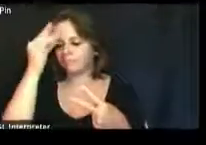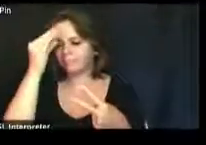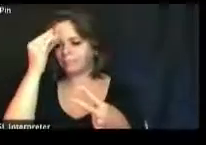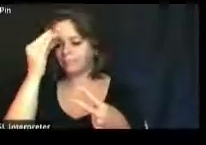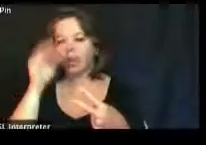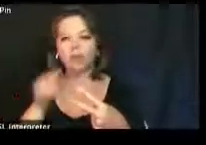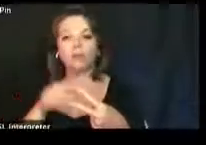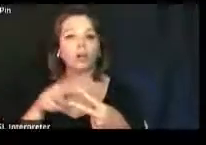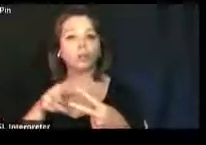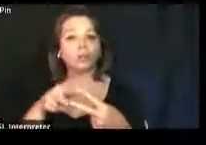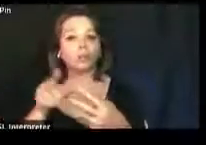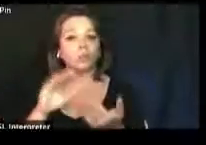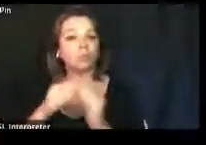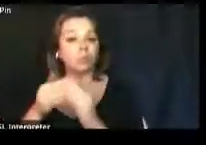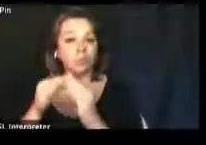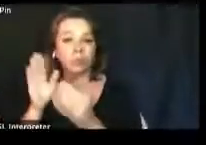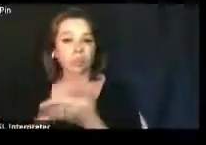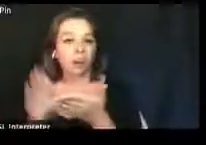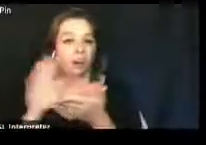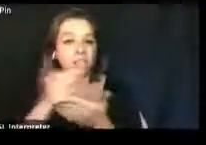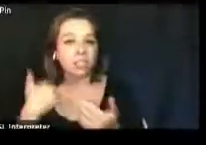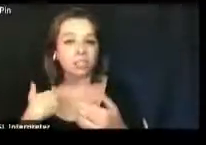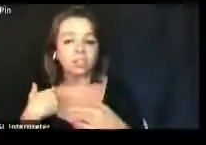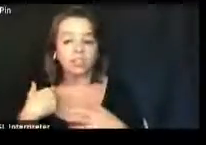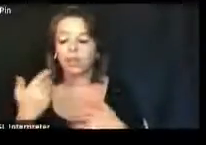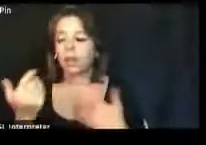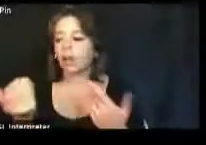community colleges, we have